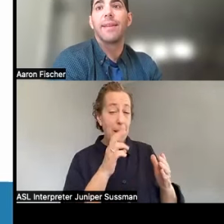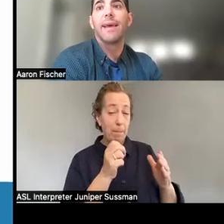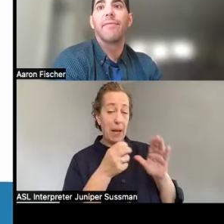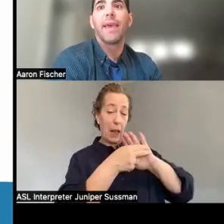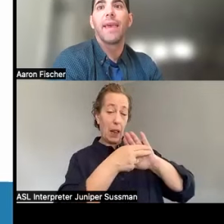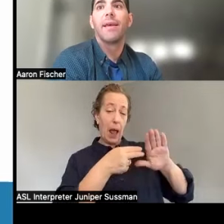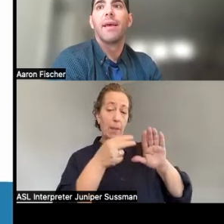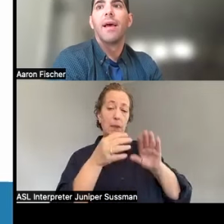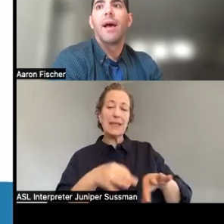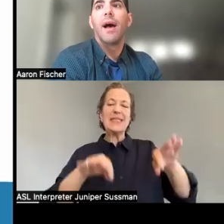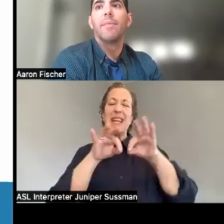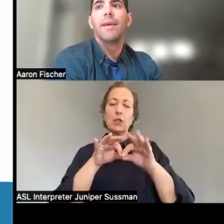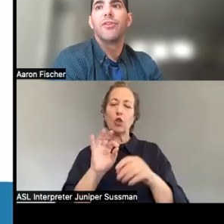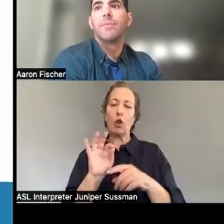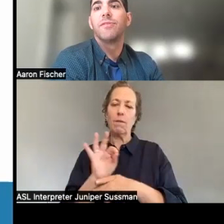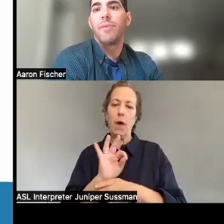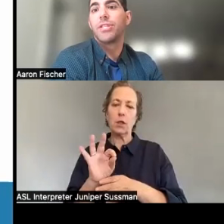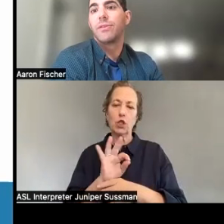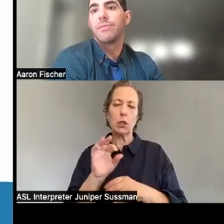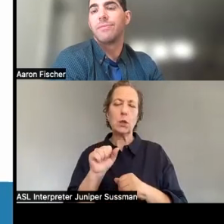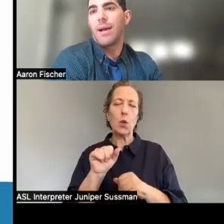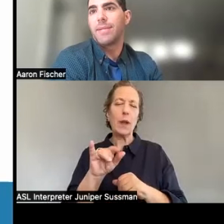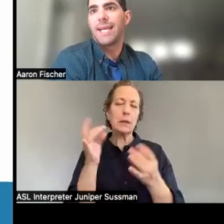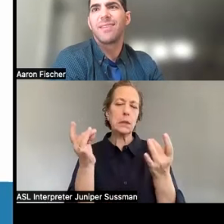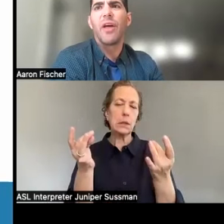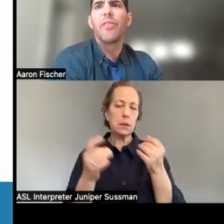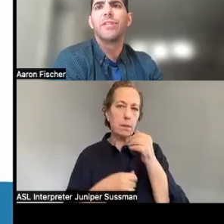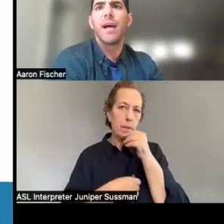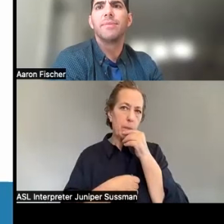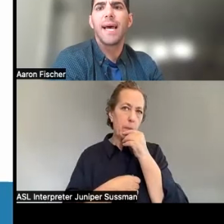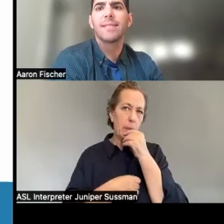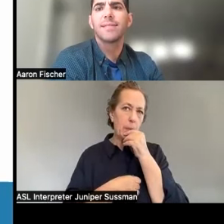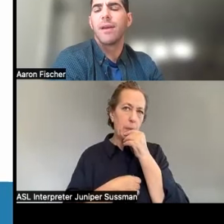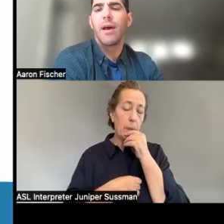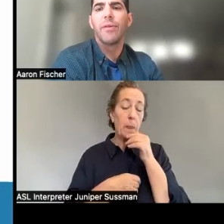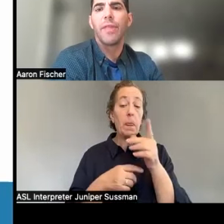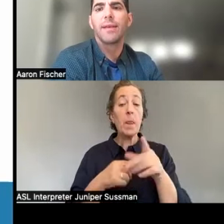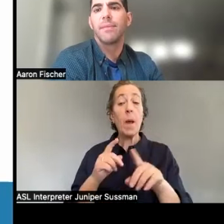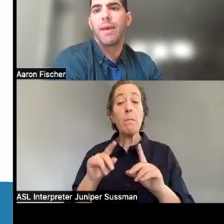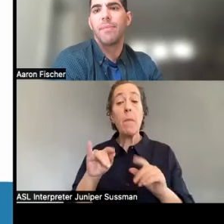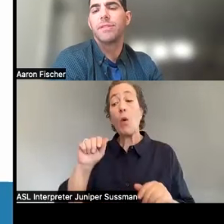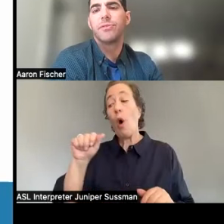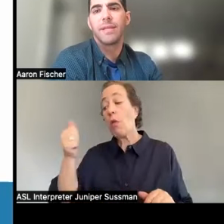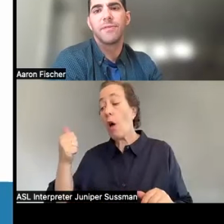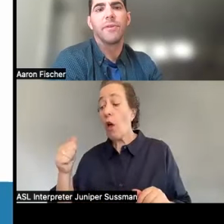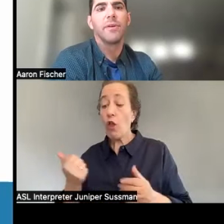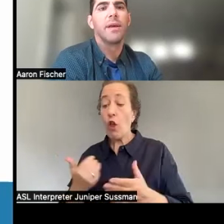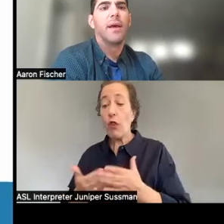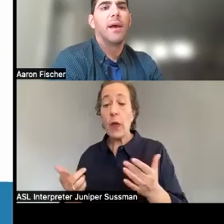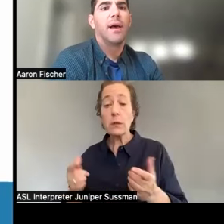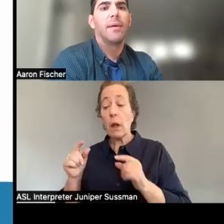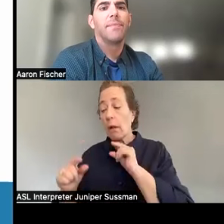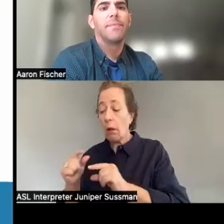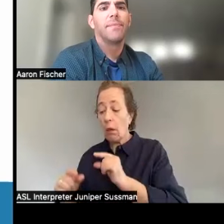to navigate. In terms of marginal job tasks, other things that might be